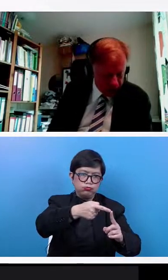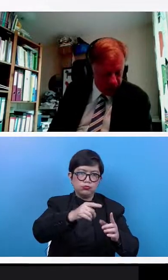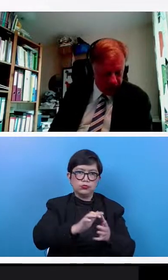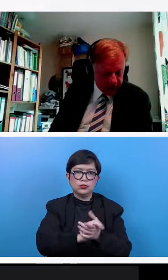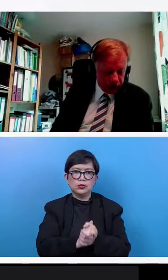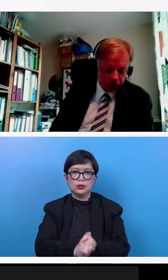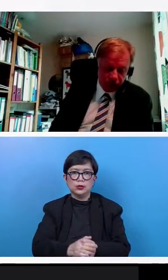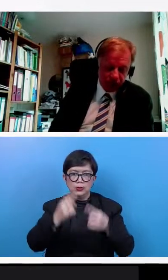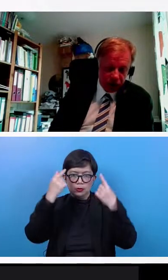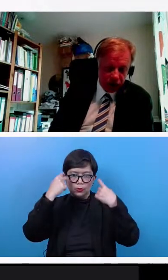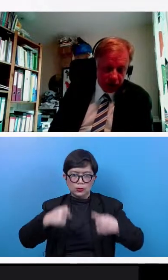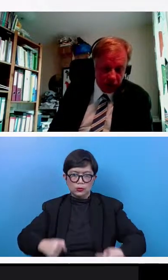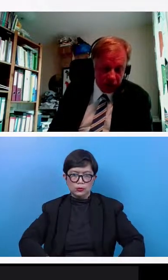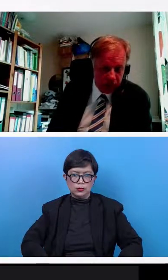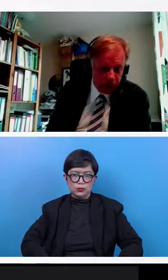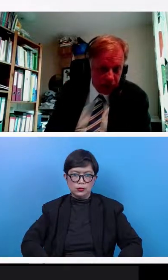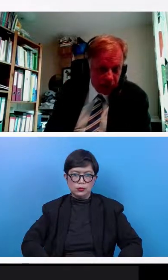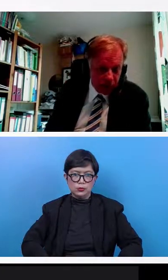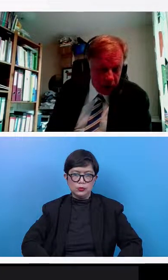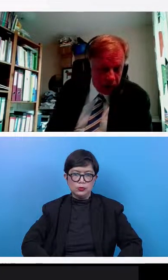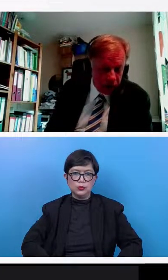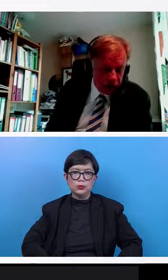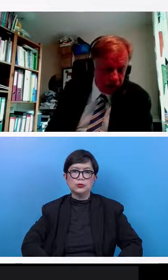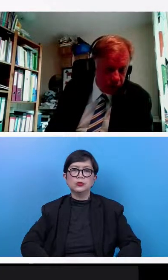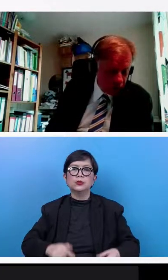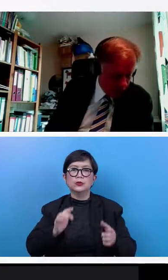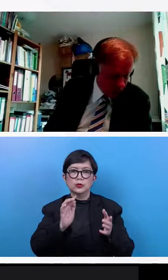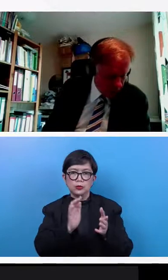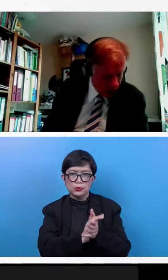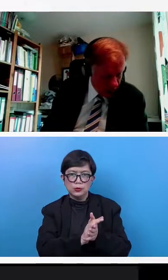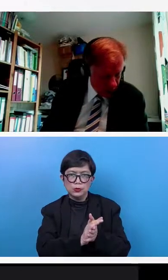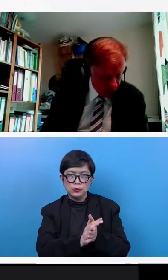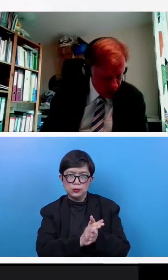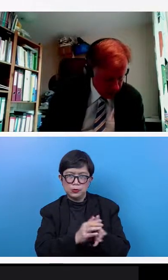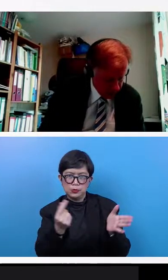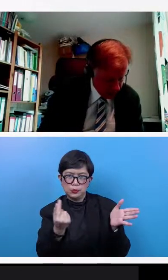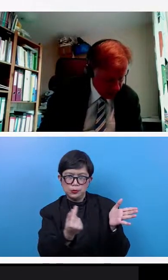critical sectors of the economy to